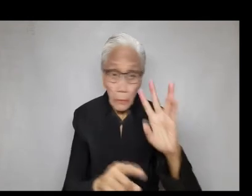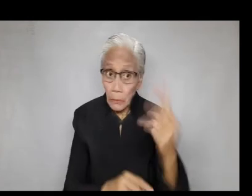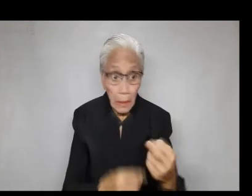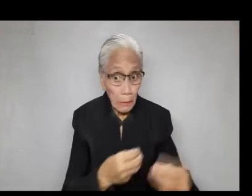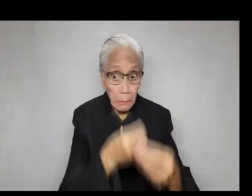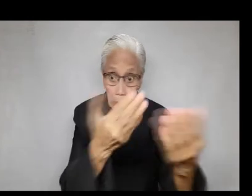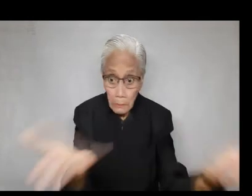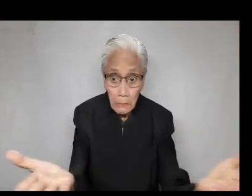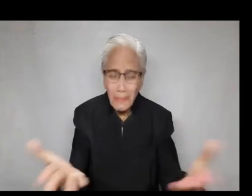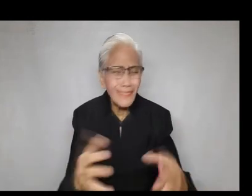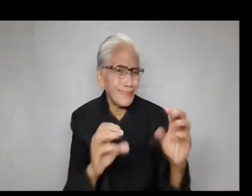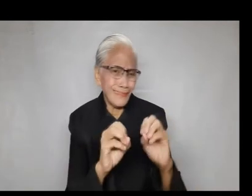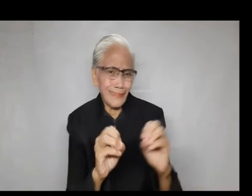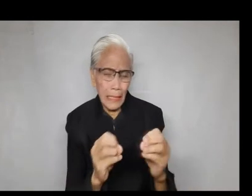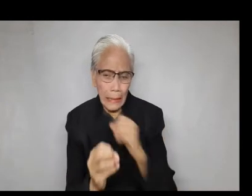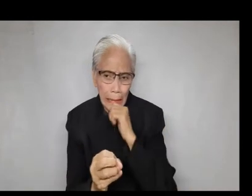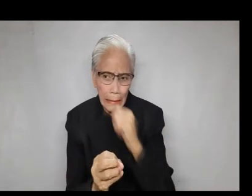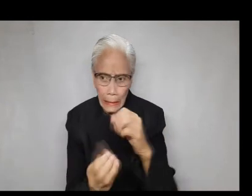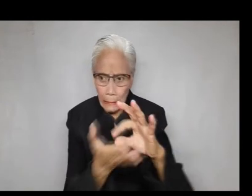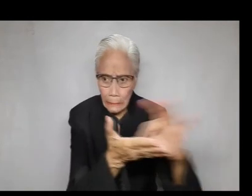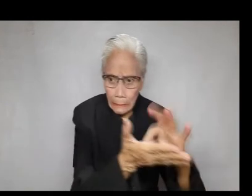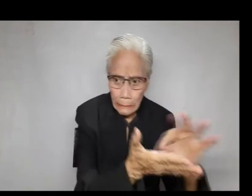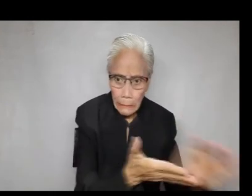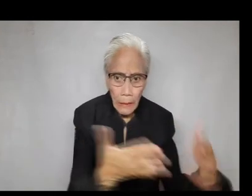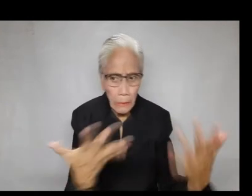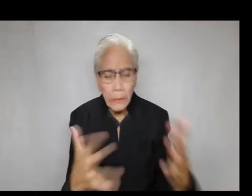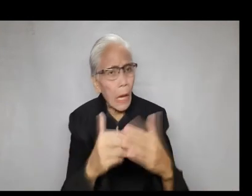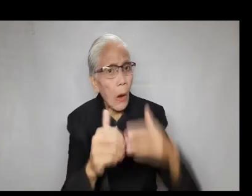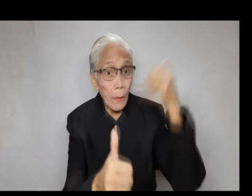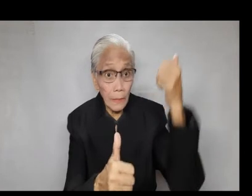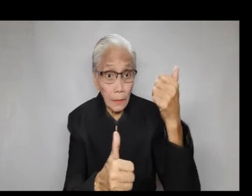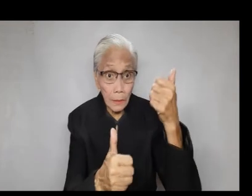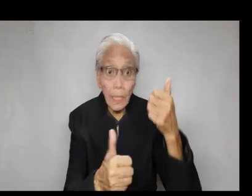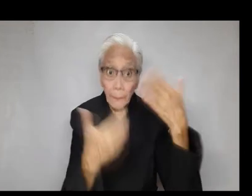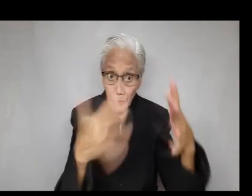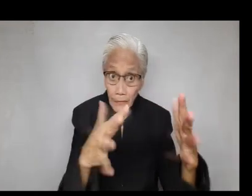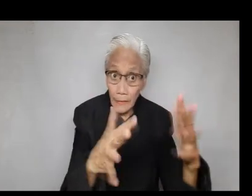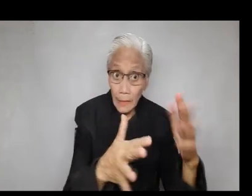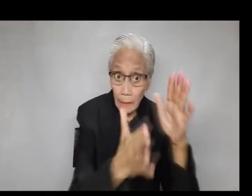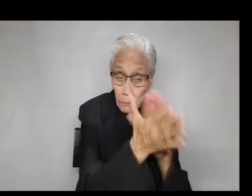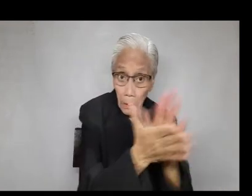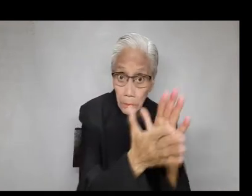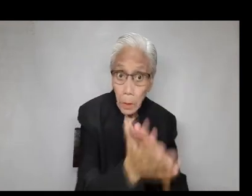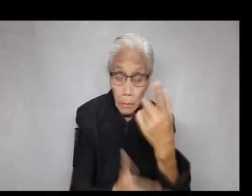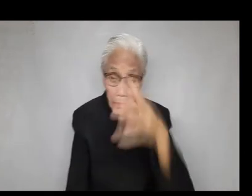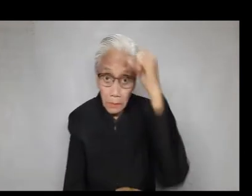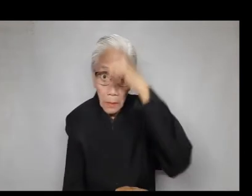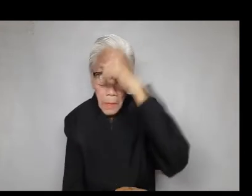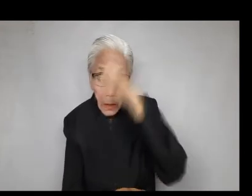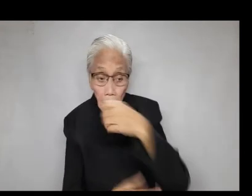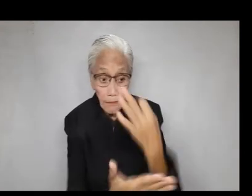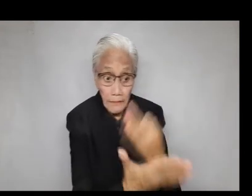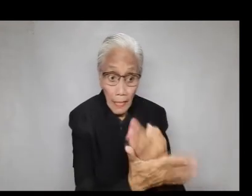themselves saying it's the government's job. Some even blamed the government's corruption. But when it comes to giving, squirting